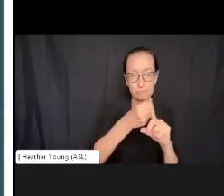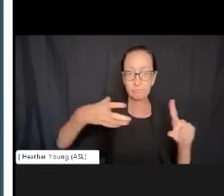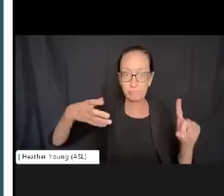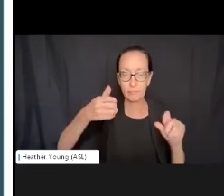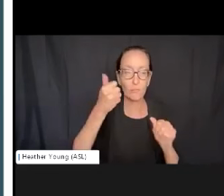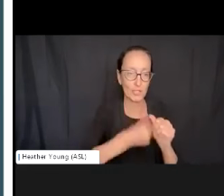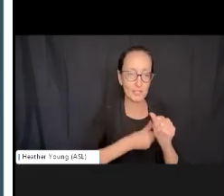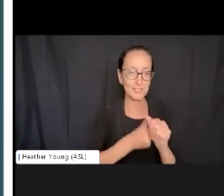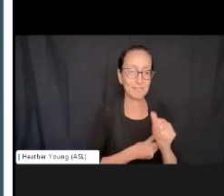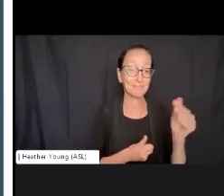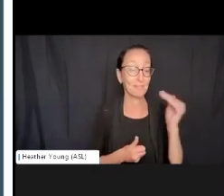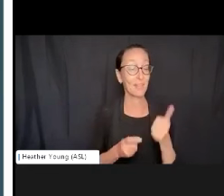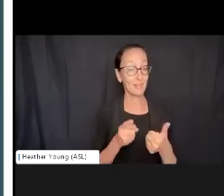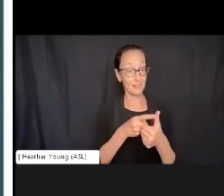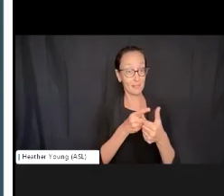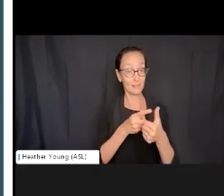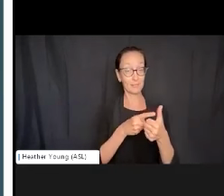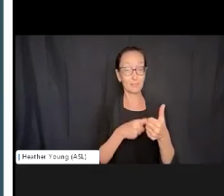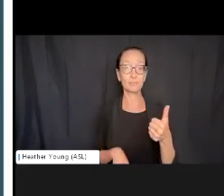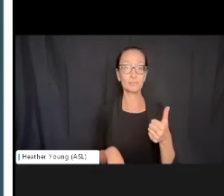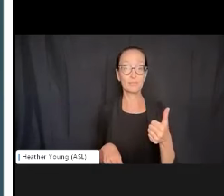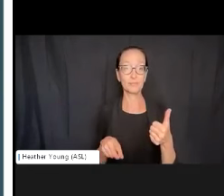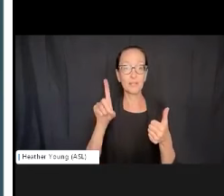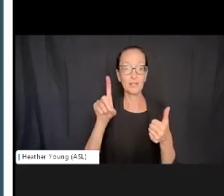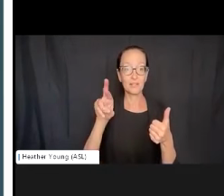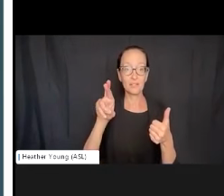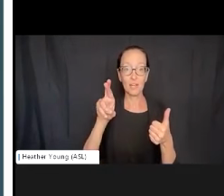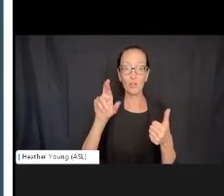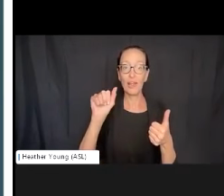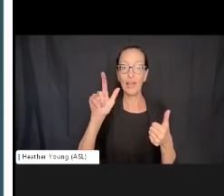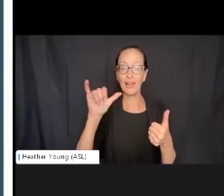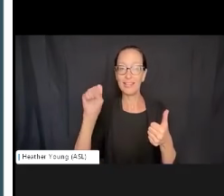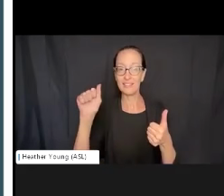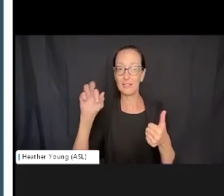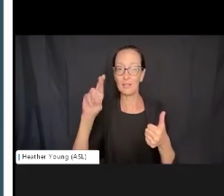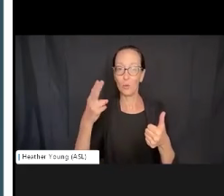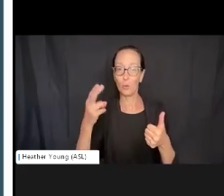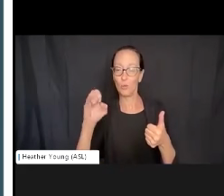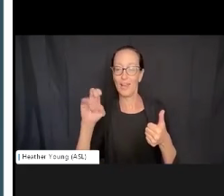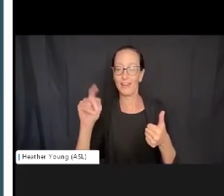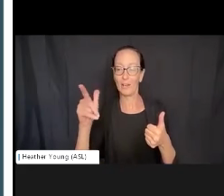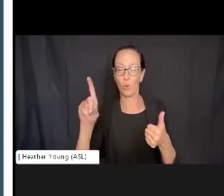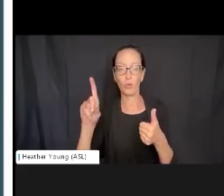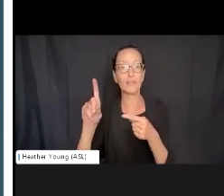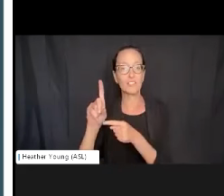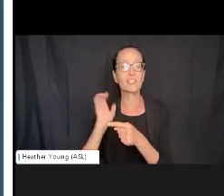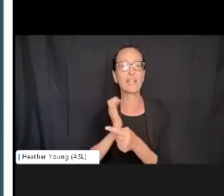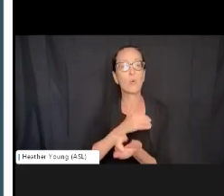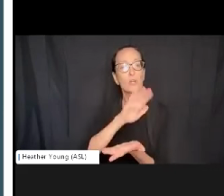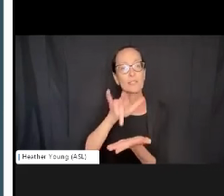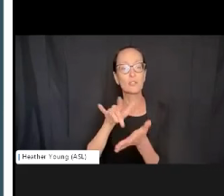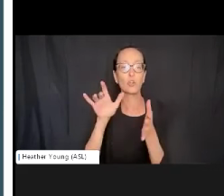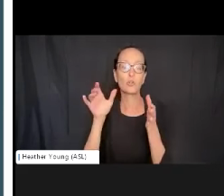speakers. So our first speaker is actually going to be Dr. Alyssa Reingold. Alyssa is our center's Director